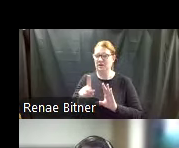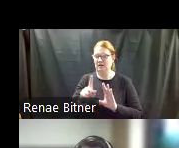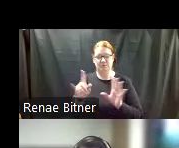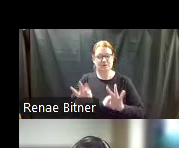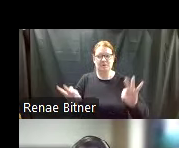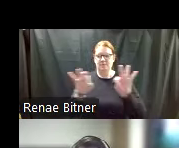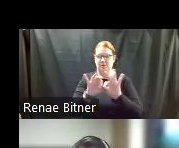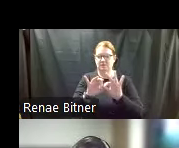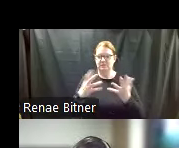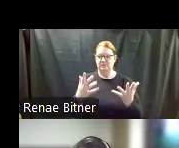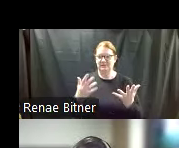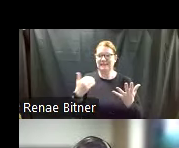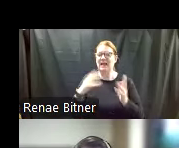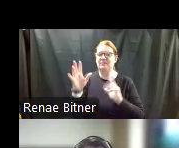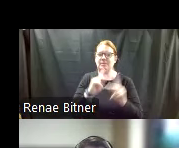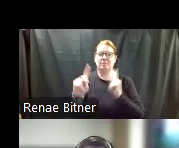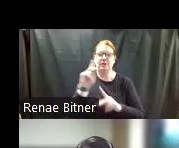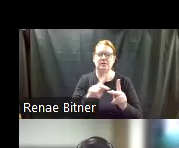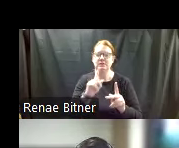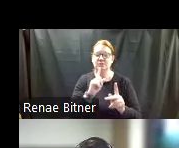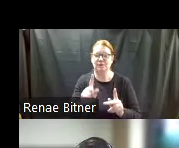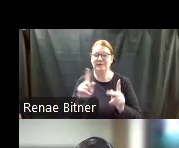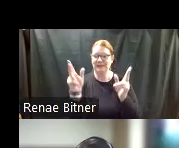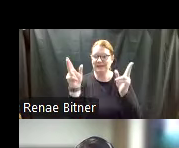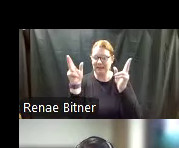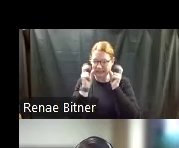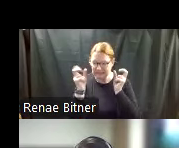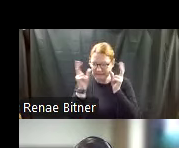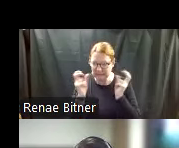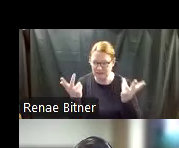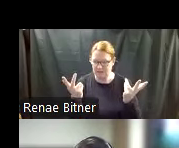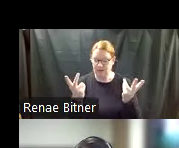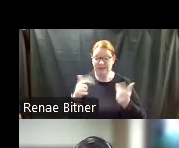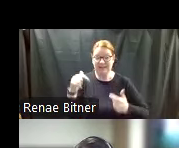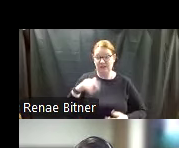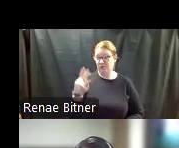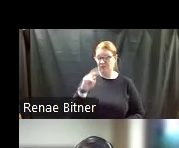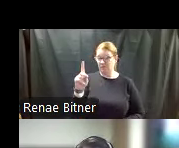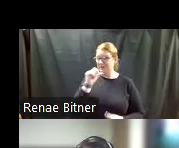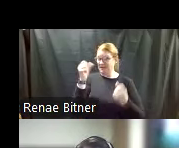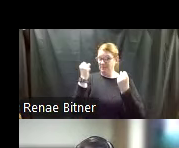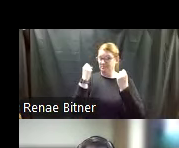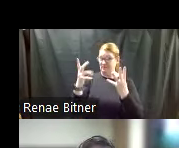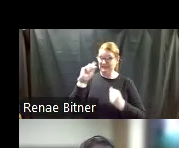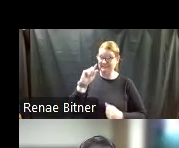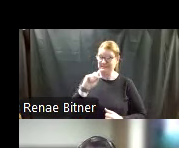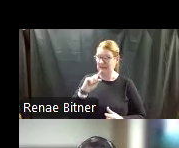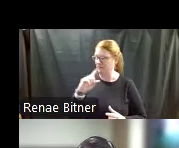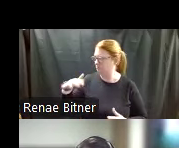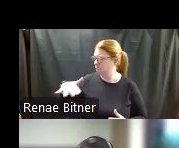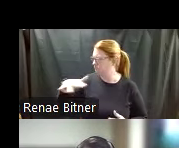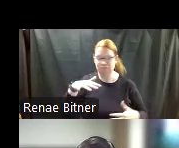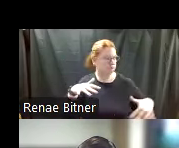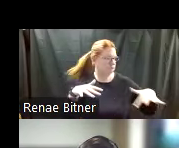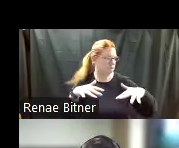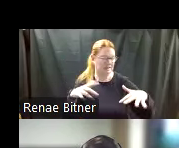having those listening ears. We live in North Dakota. There's not a lot of deaf people. Um, I always feel that I've had